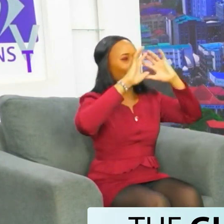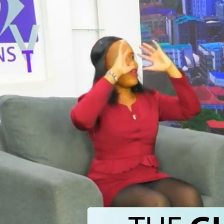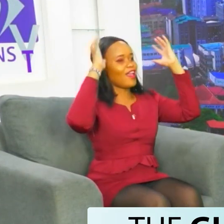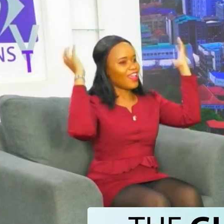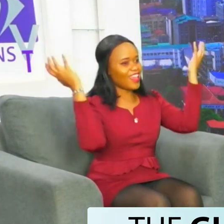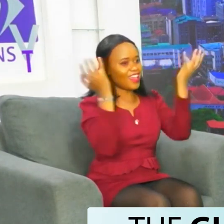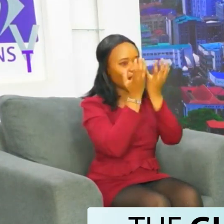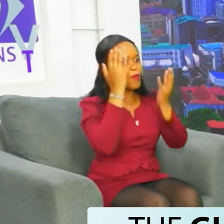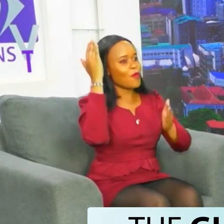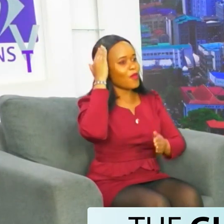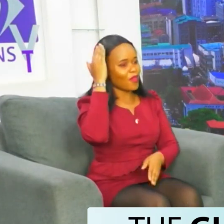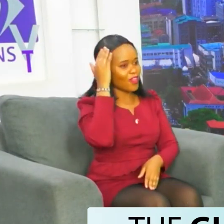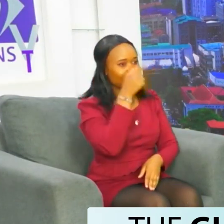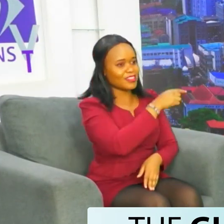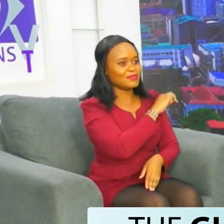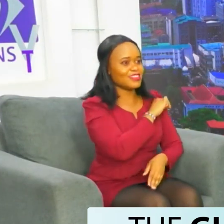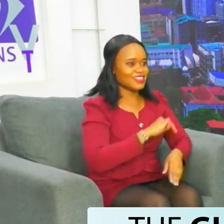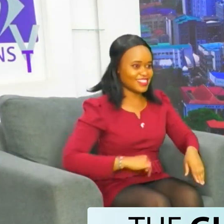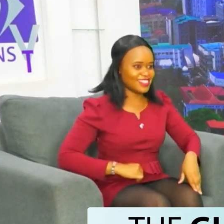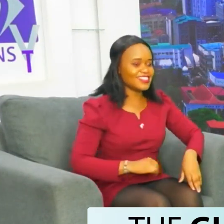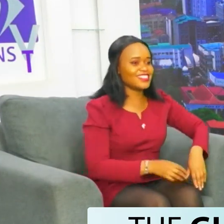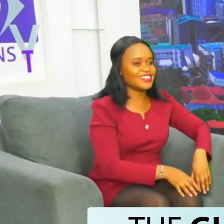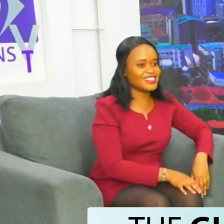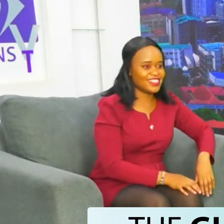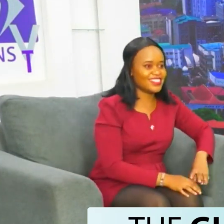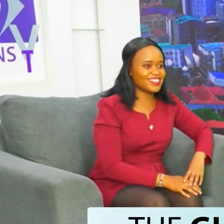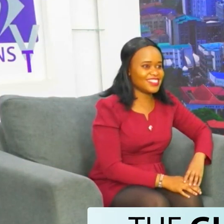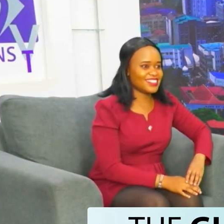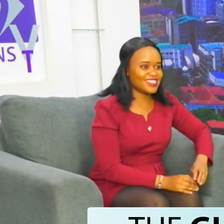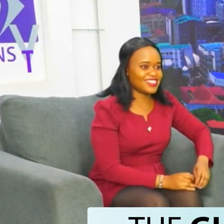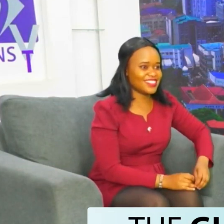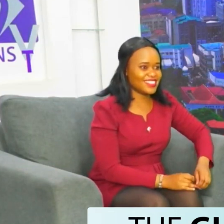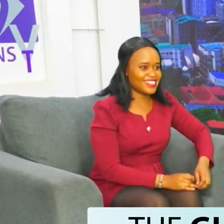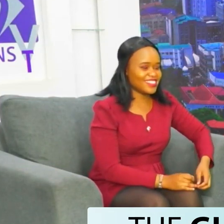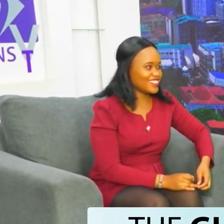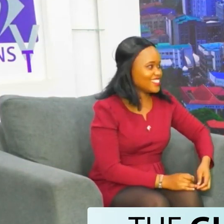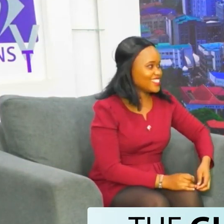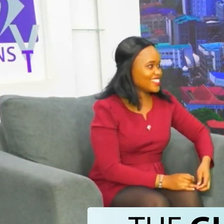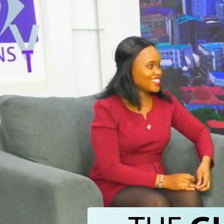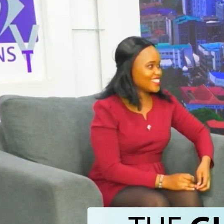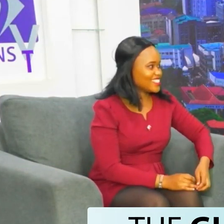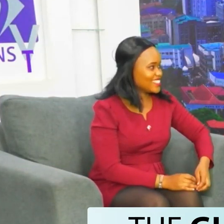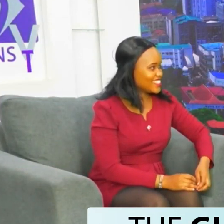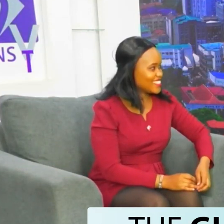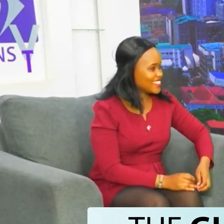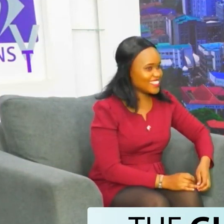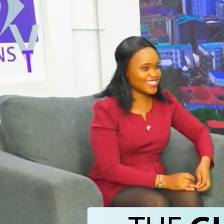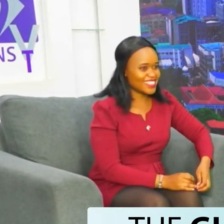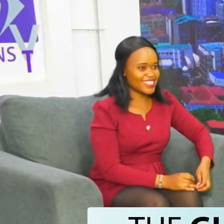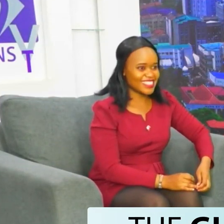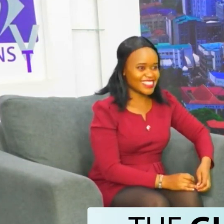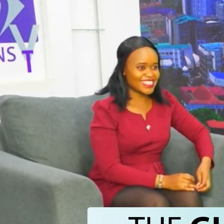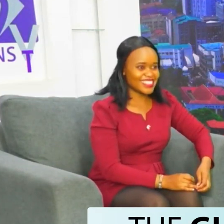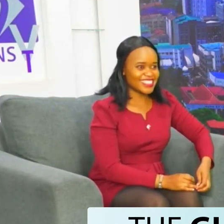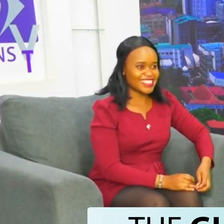best, and even for the world, and I wish the world to know you as the Miss Reigning Queen. Oh, thank you so much.